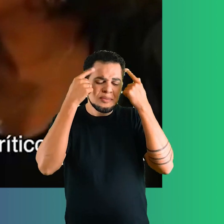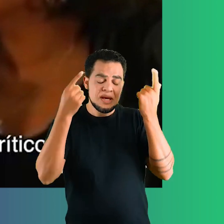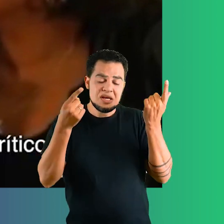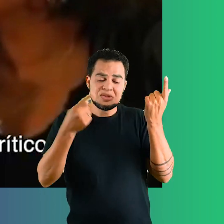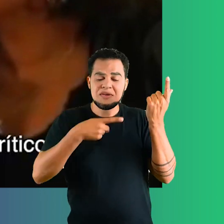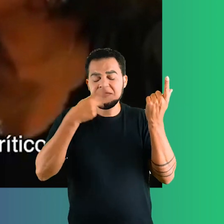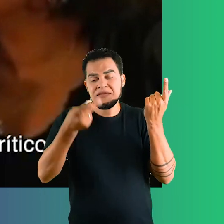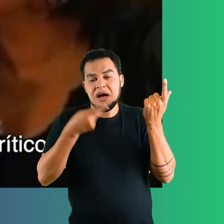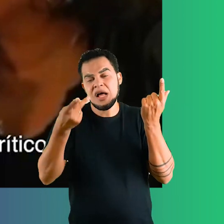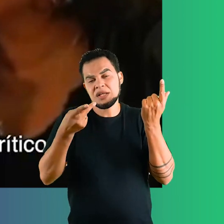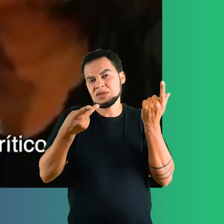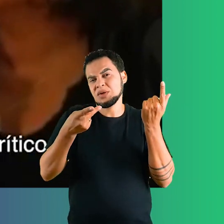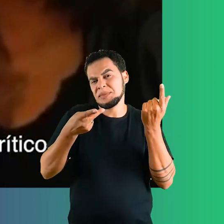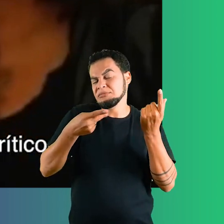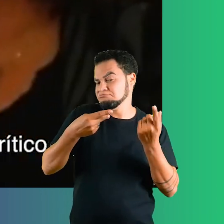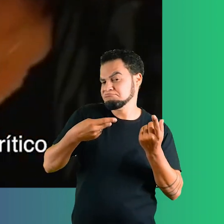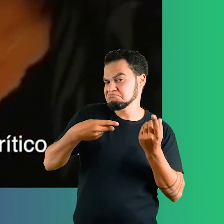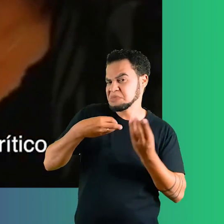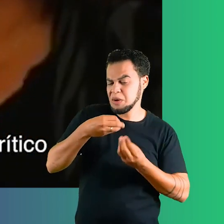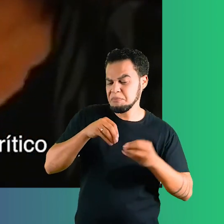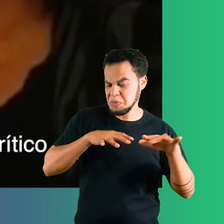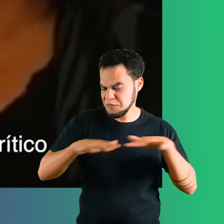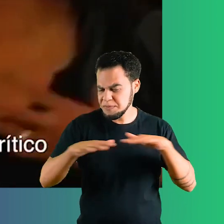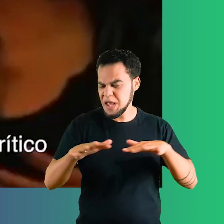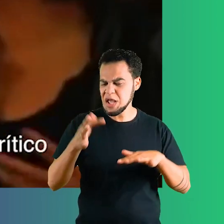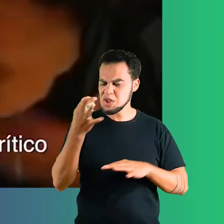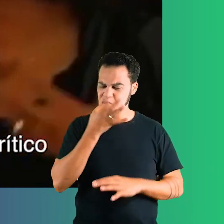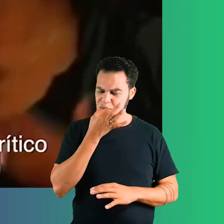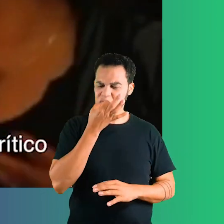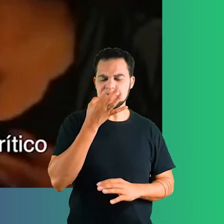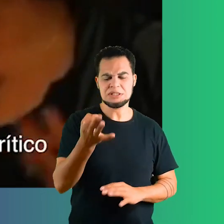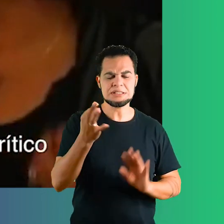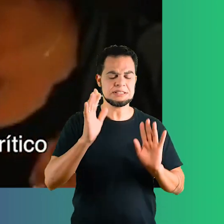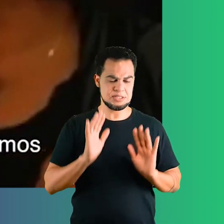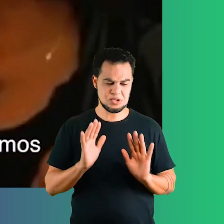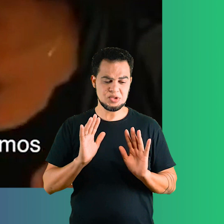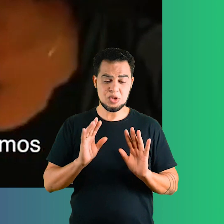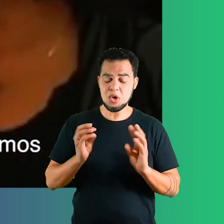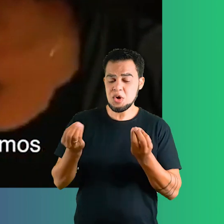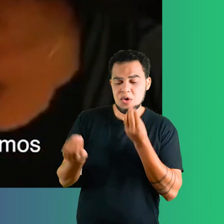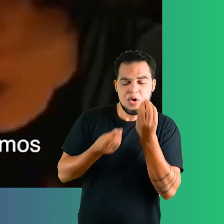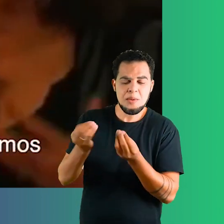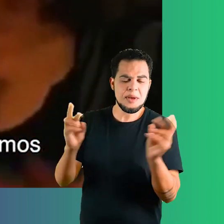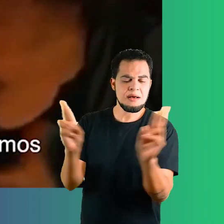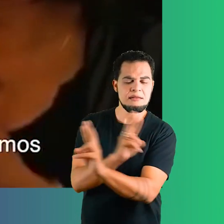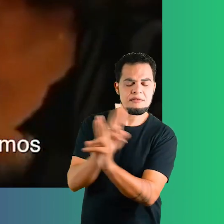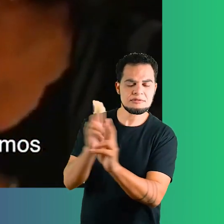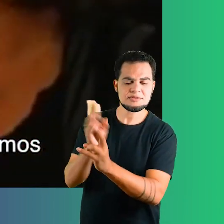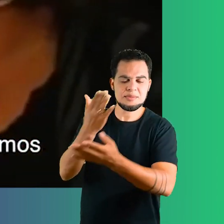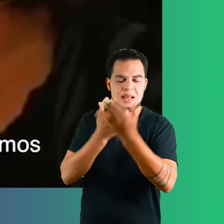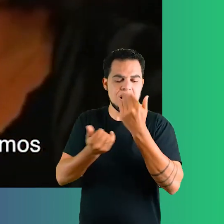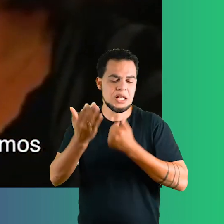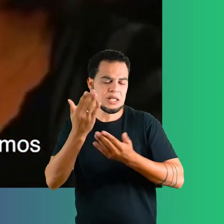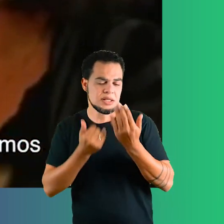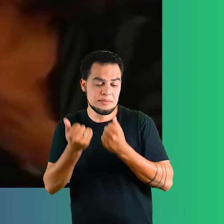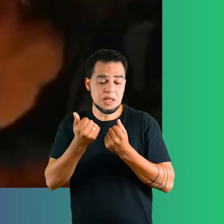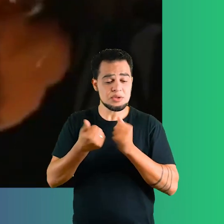that the lack of critical engagement with the food that we